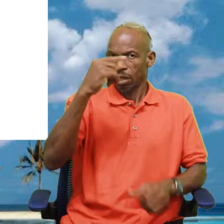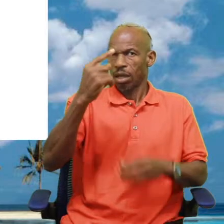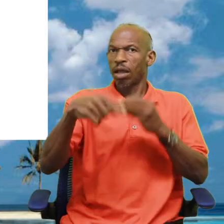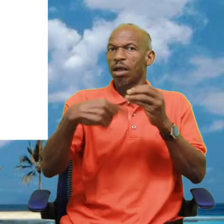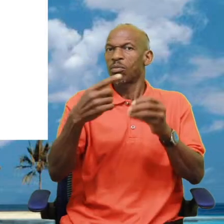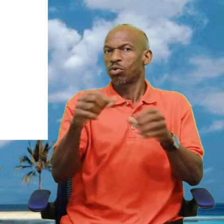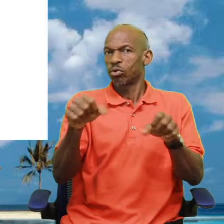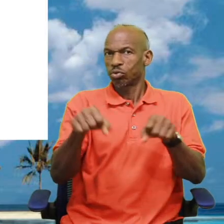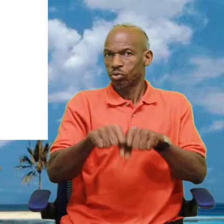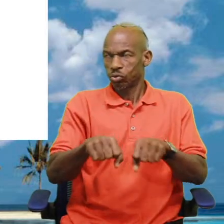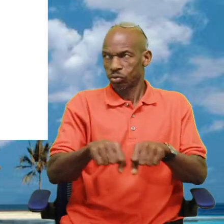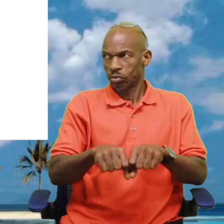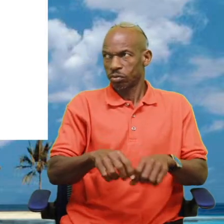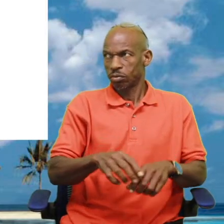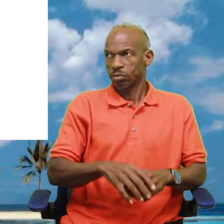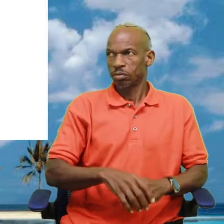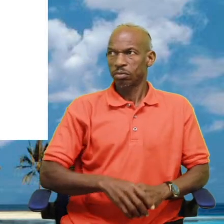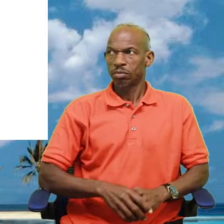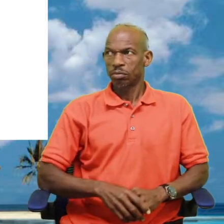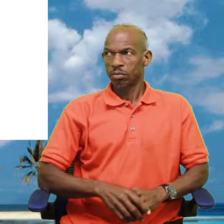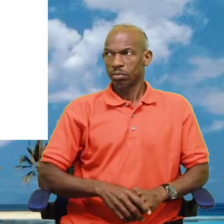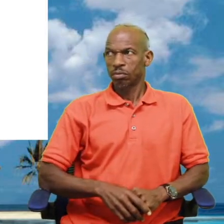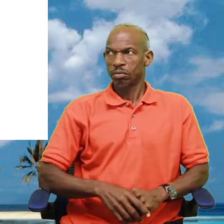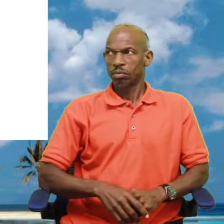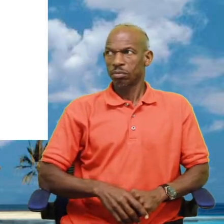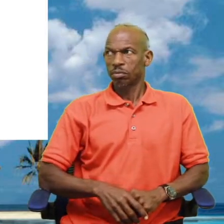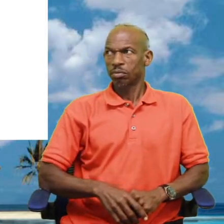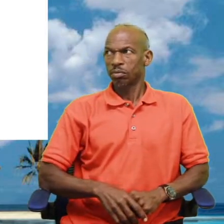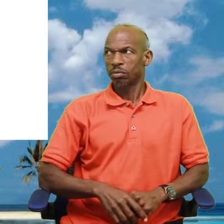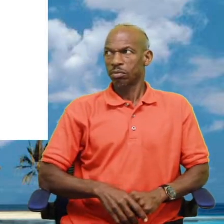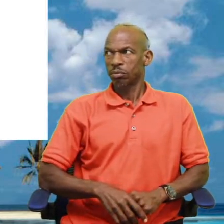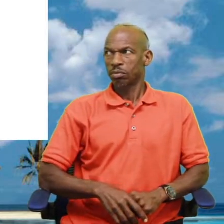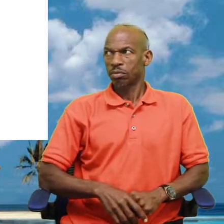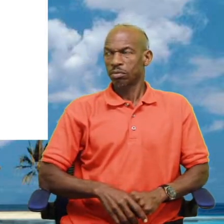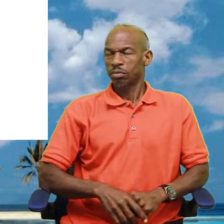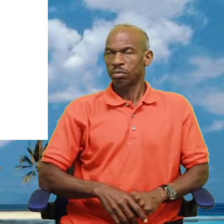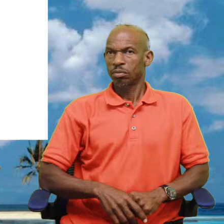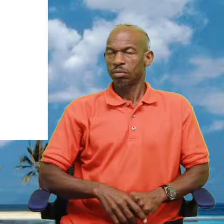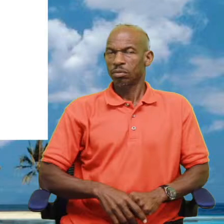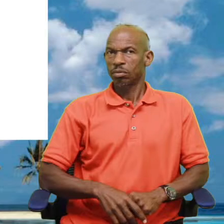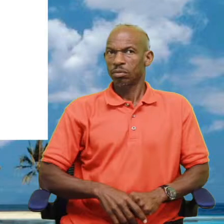So you're going to get 2 adjectives for me for shoes.